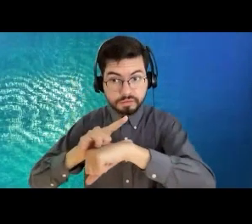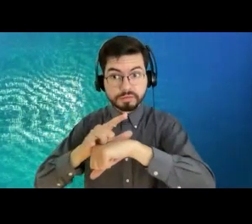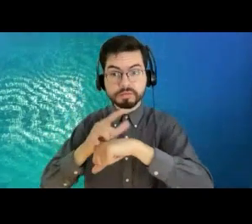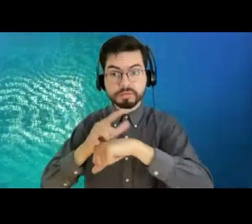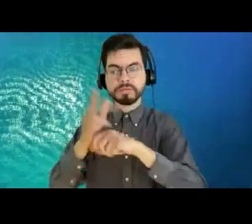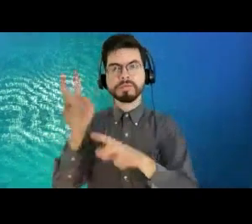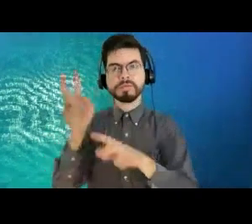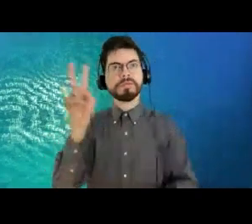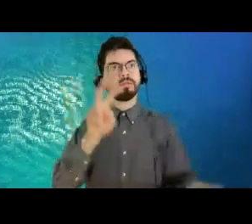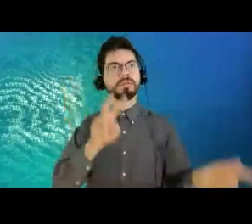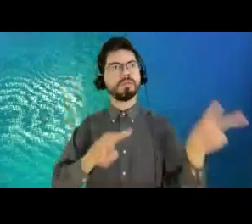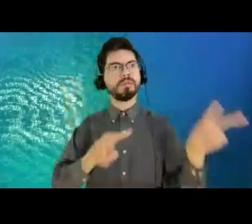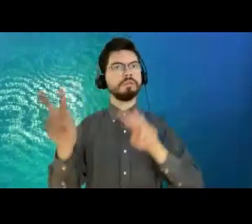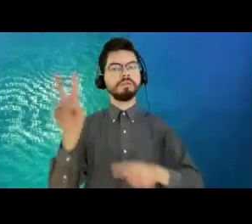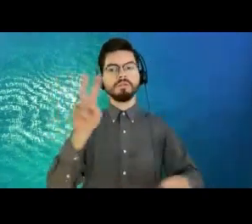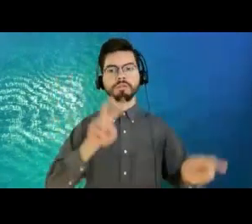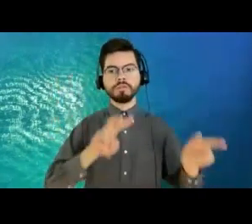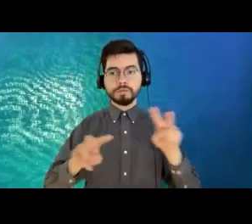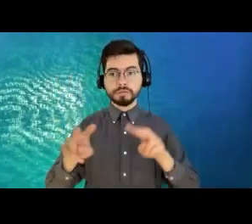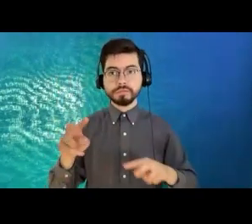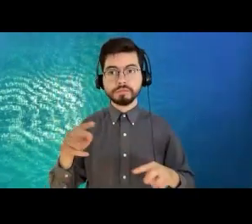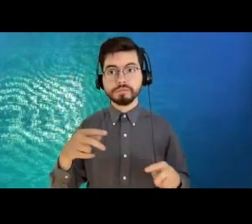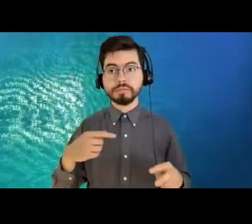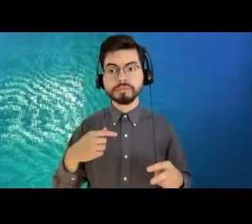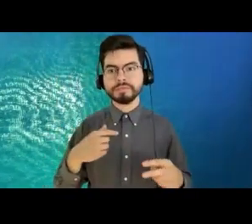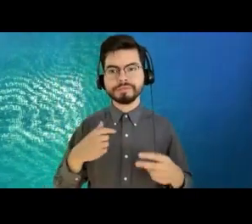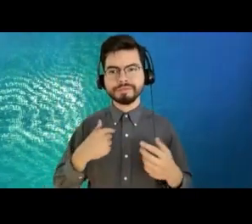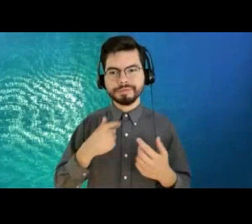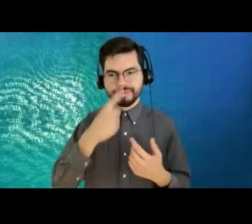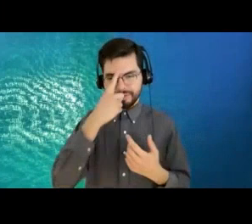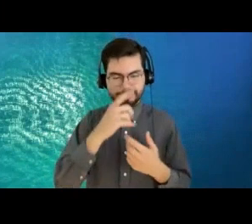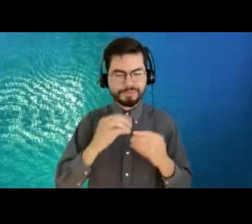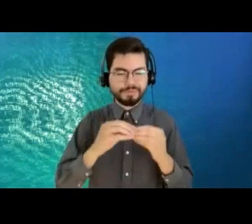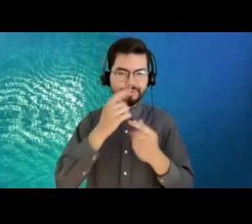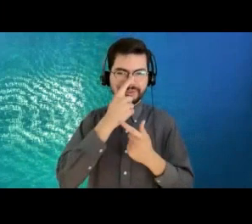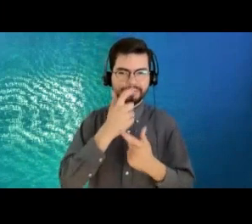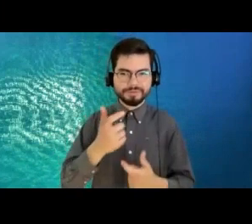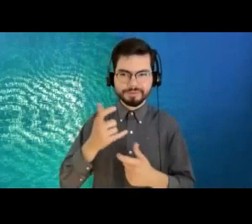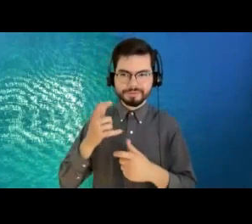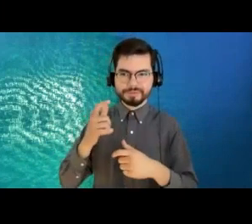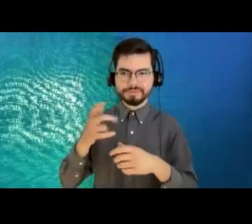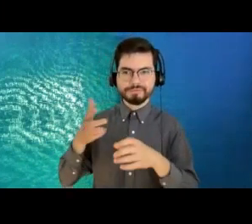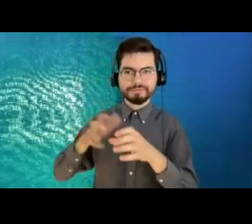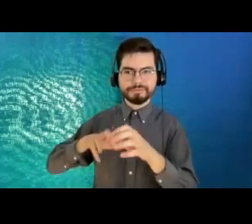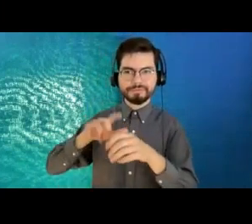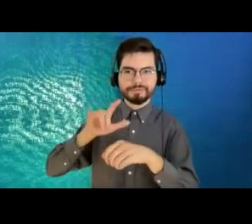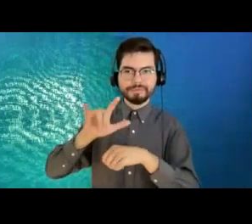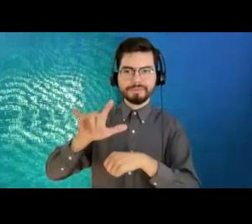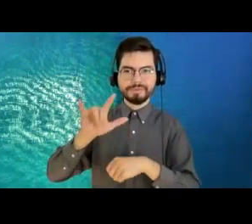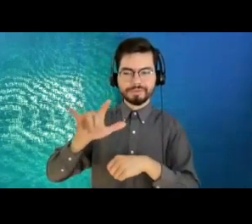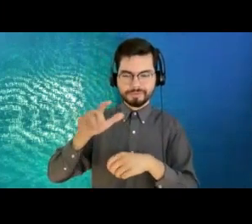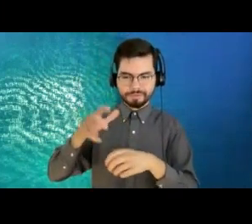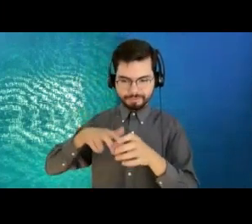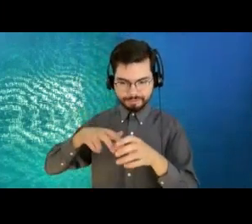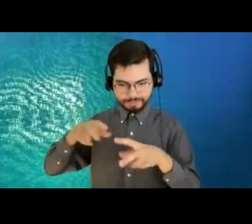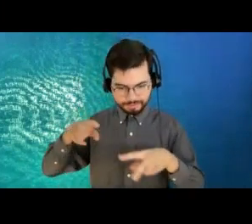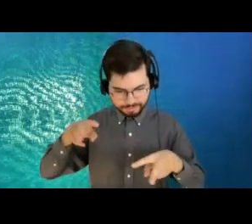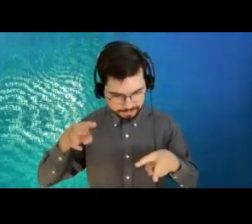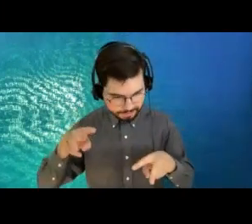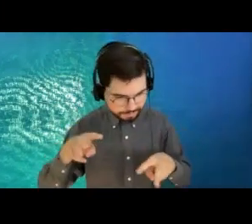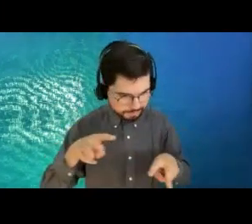from 30,000 feet all the way across the country and other places. But when you approach an airport, there's these